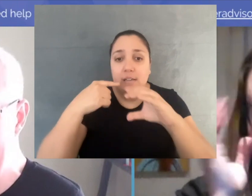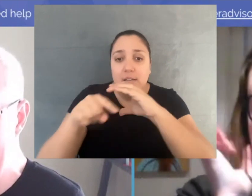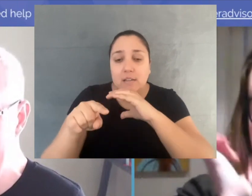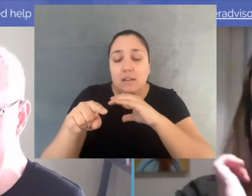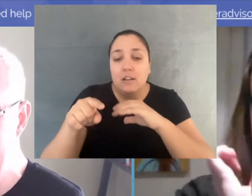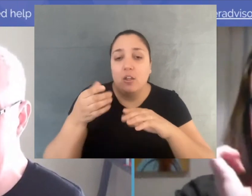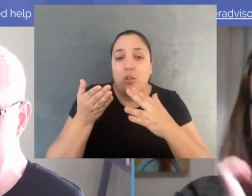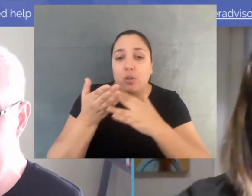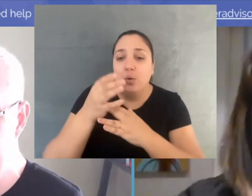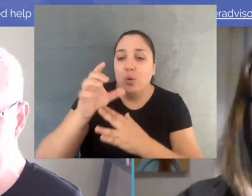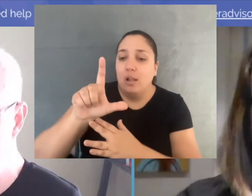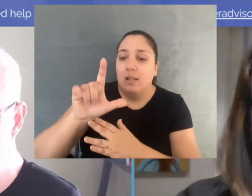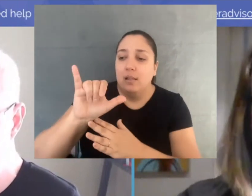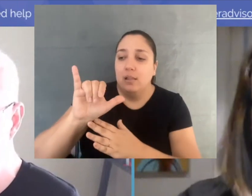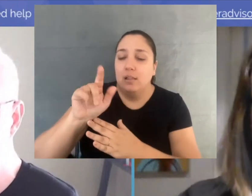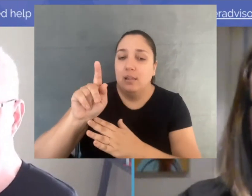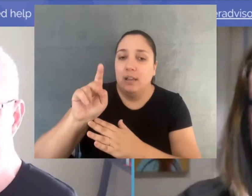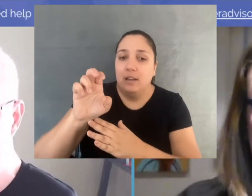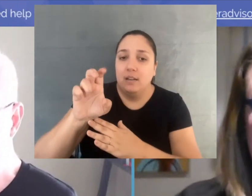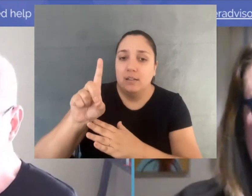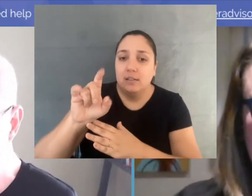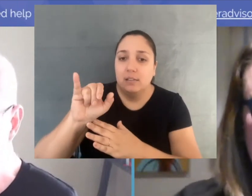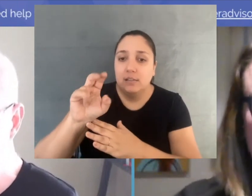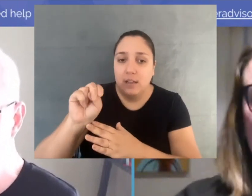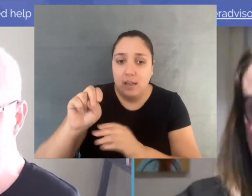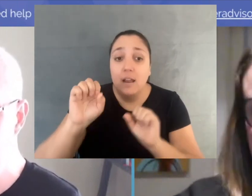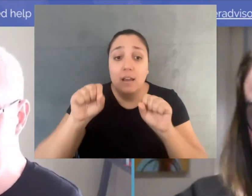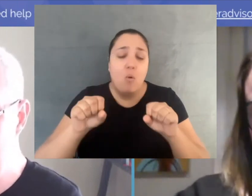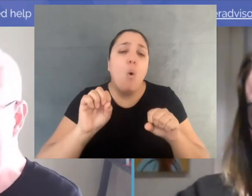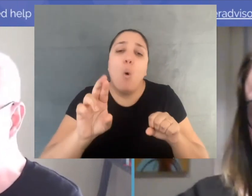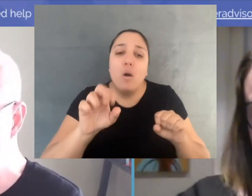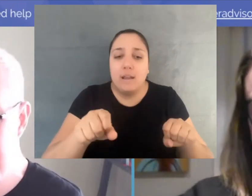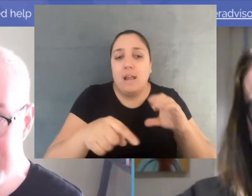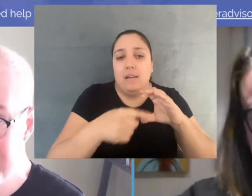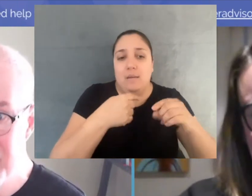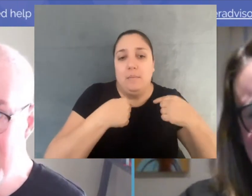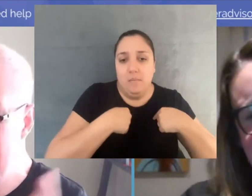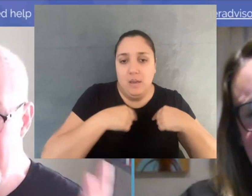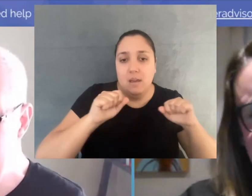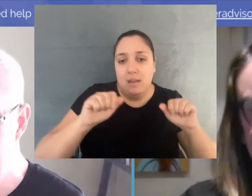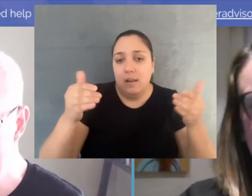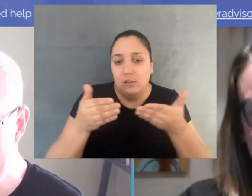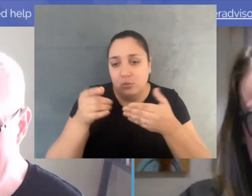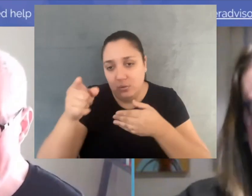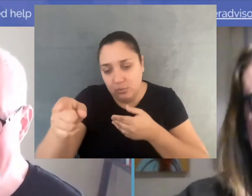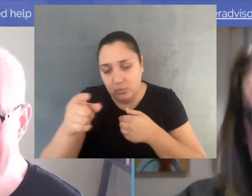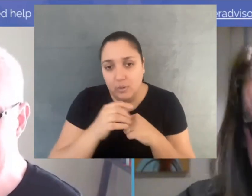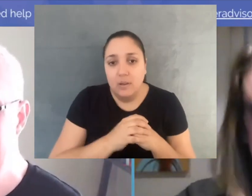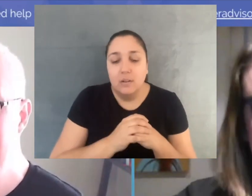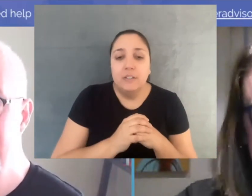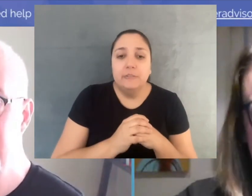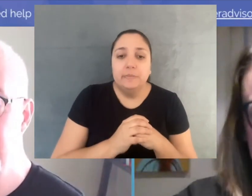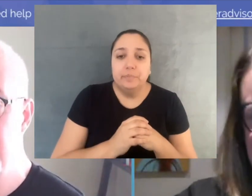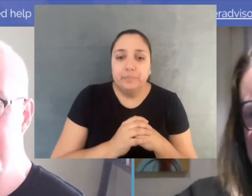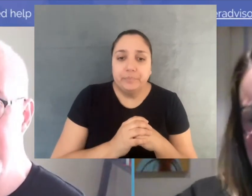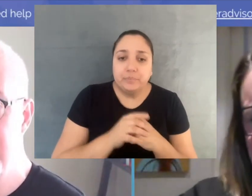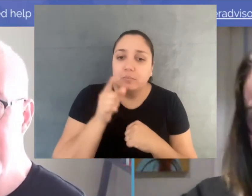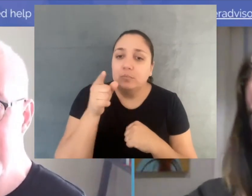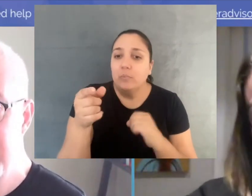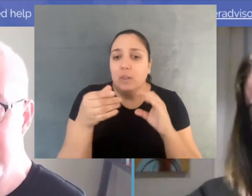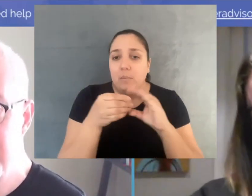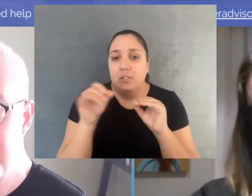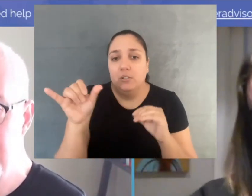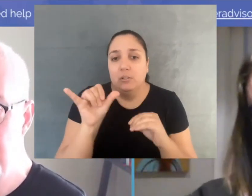recommend that they they send a LinkedIn message either to you directly, or they can send it to me, and I'll make a warm introduction to you around